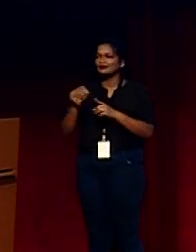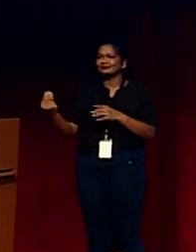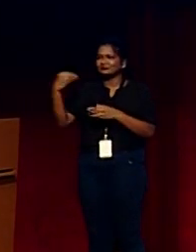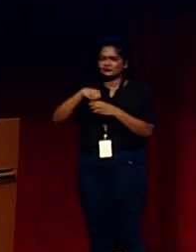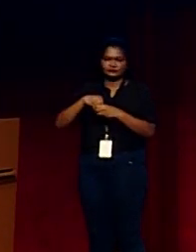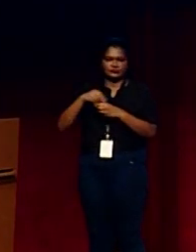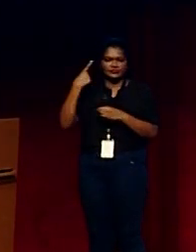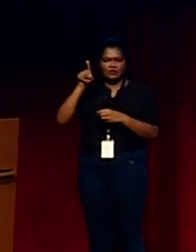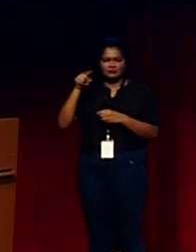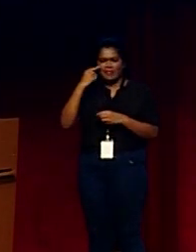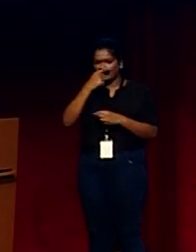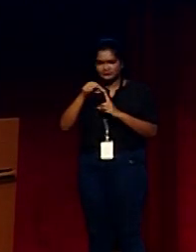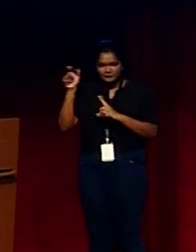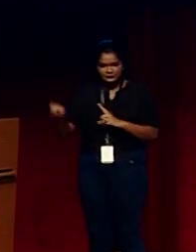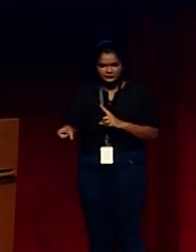tactile output.